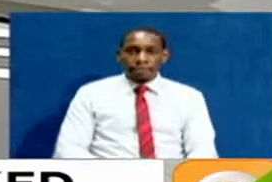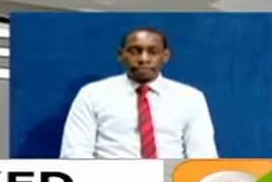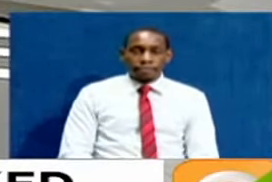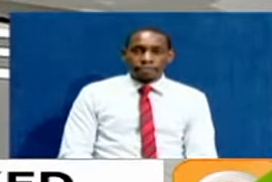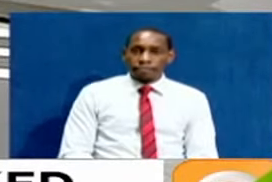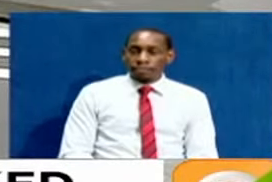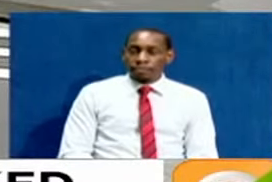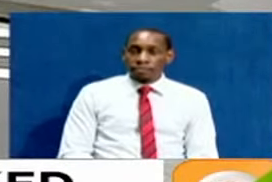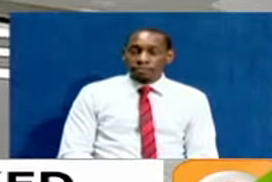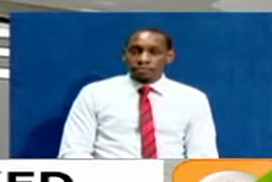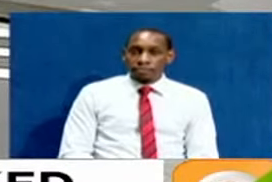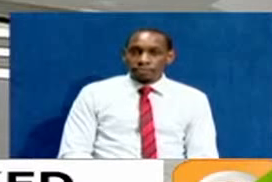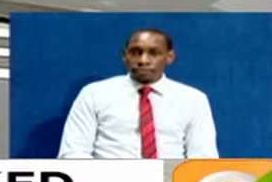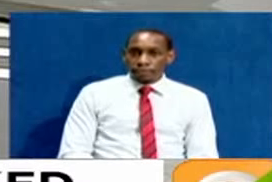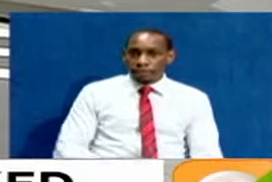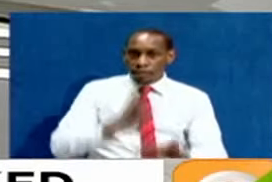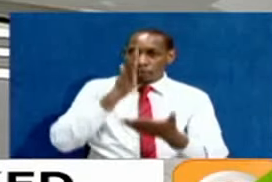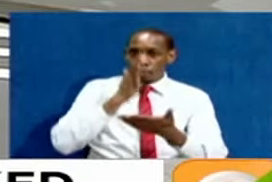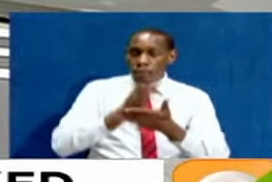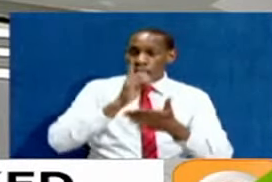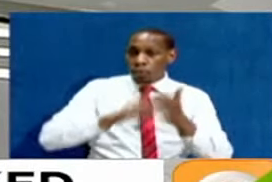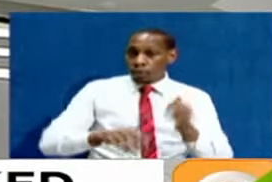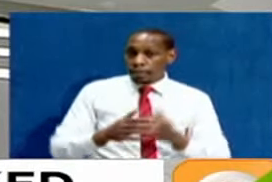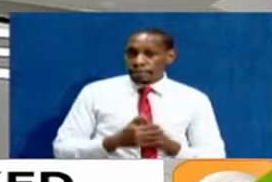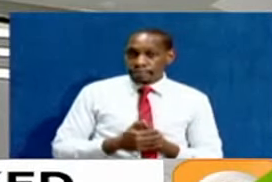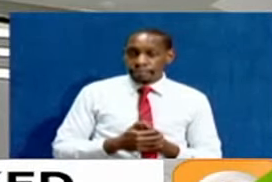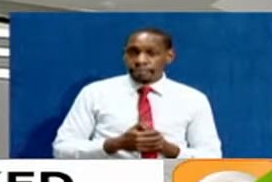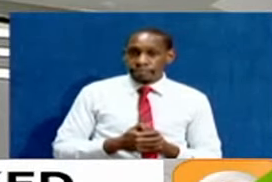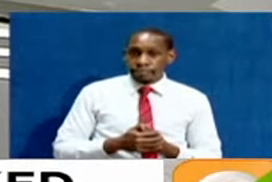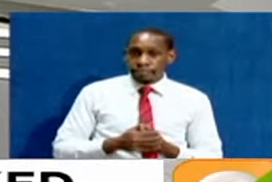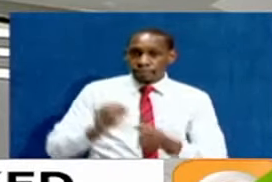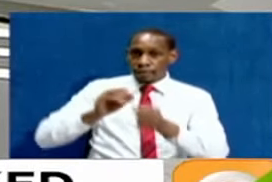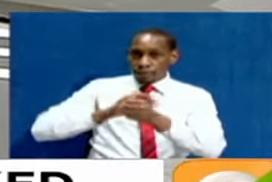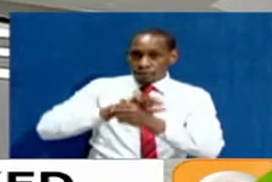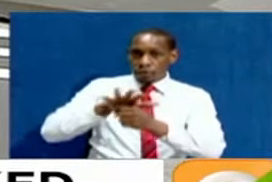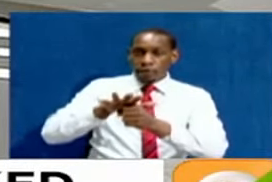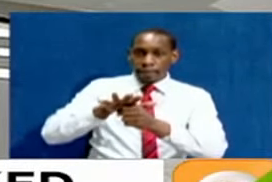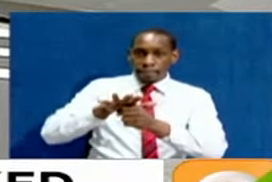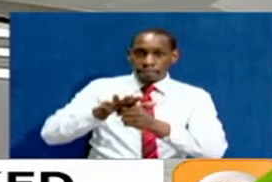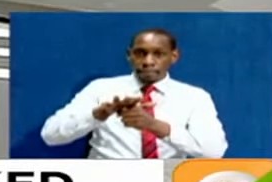this notwithstanding, the truth of the matter is that this COVID-19